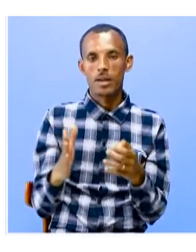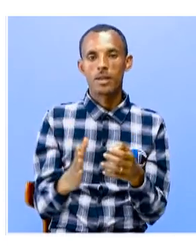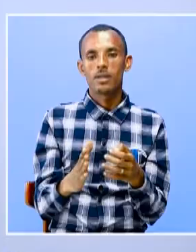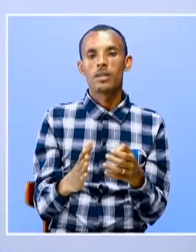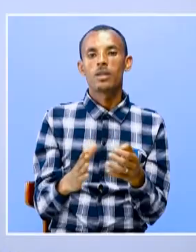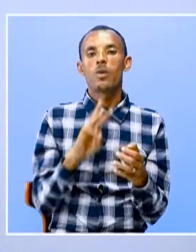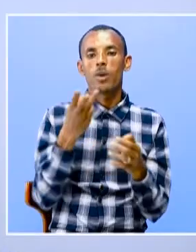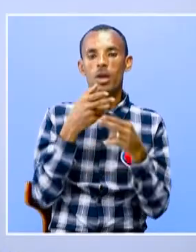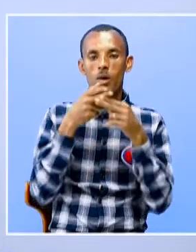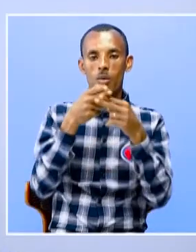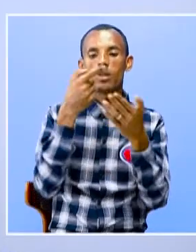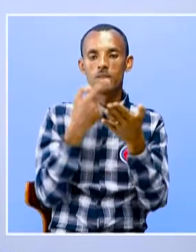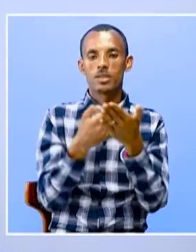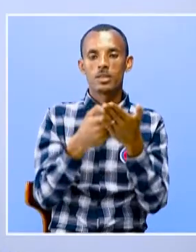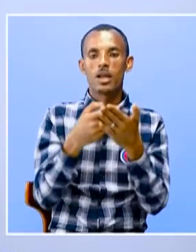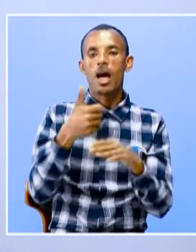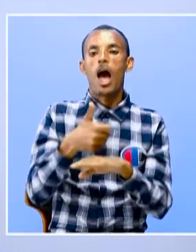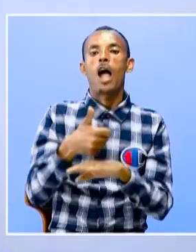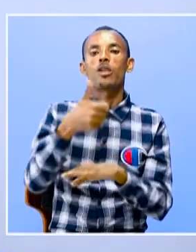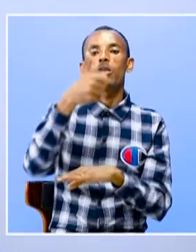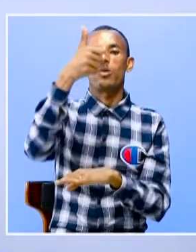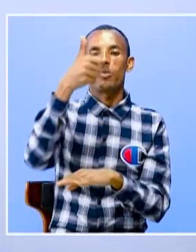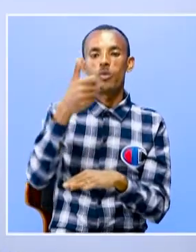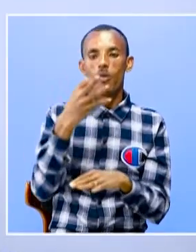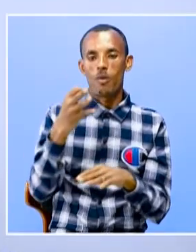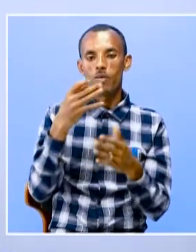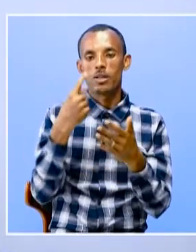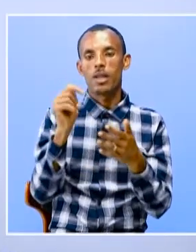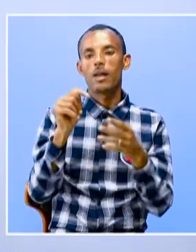So we call this, it is an altitude or height of this triangle.